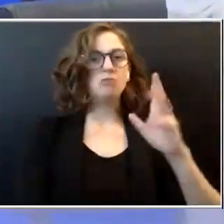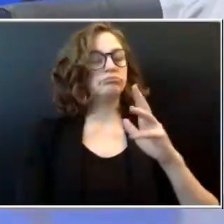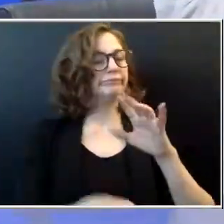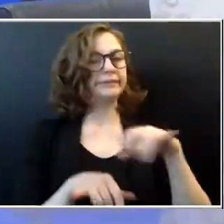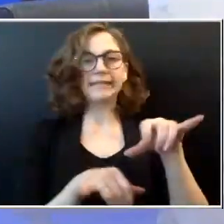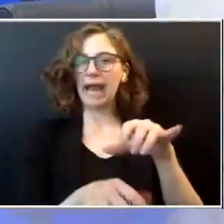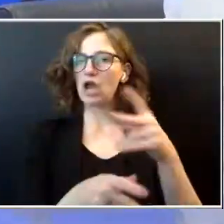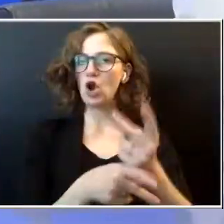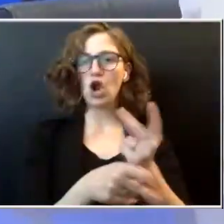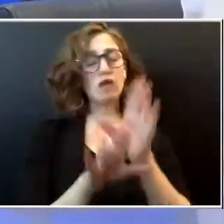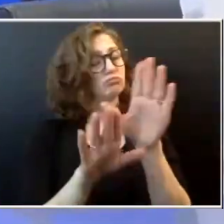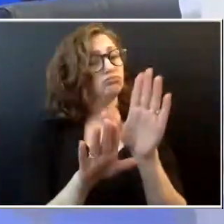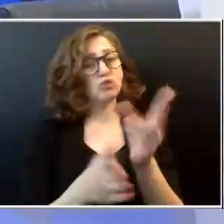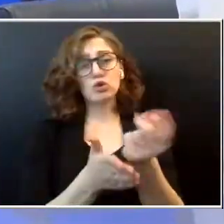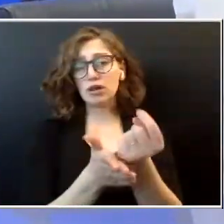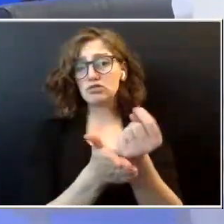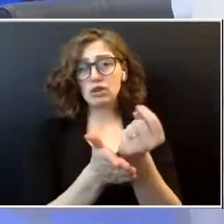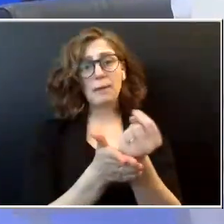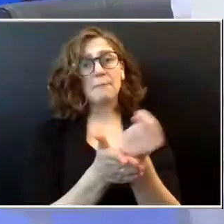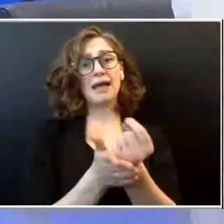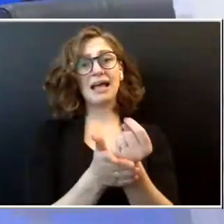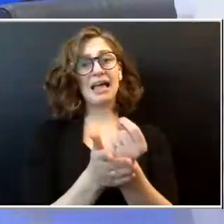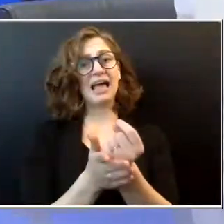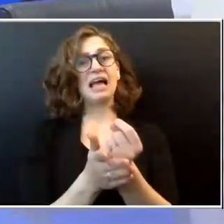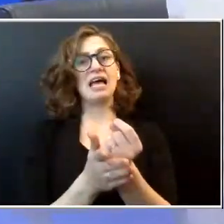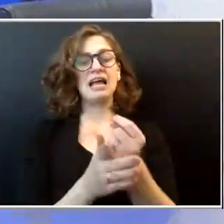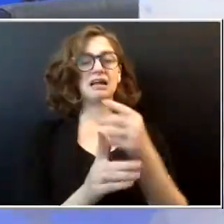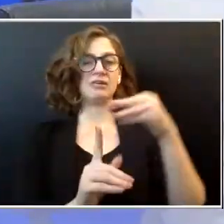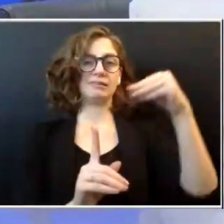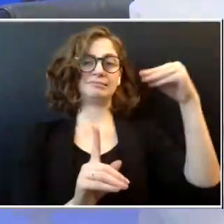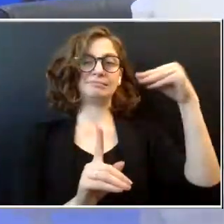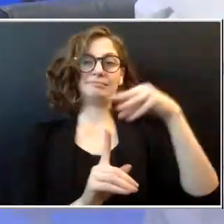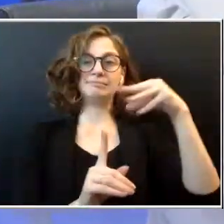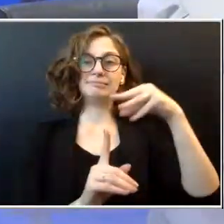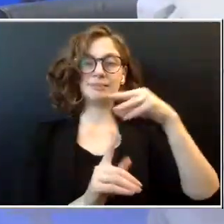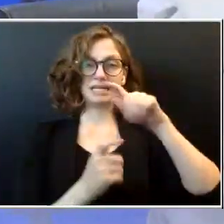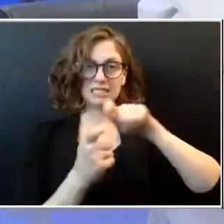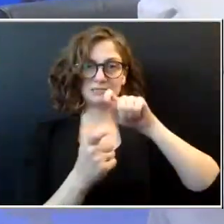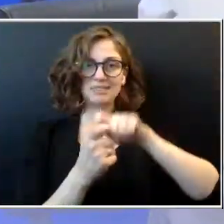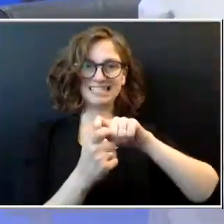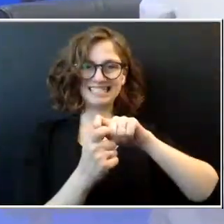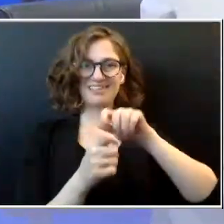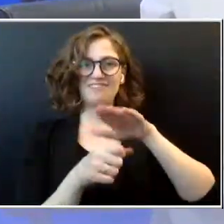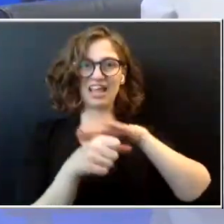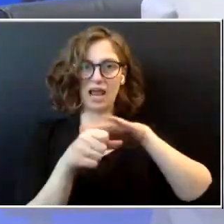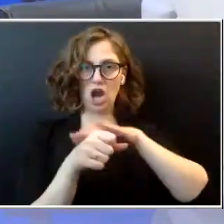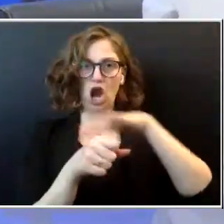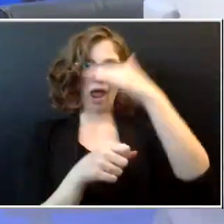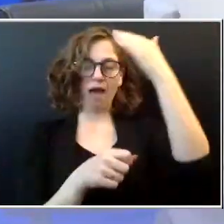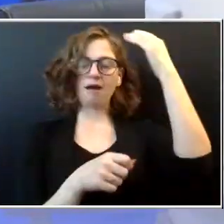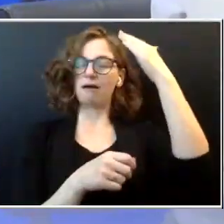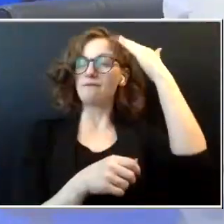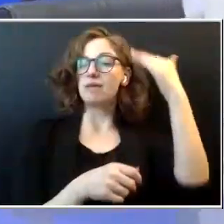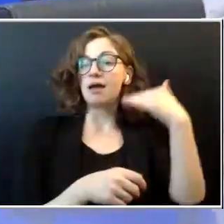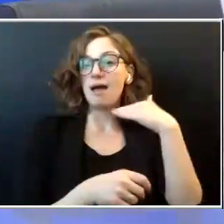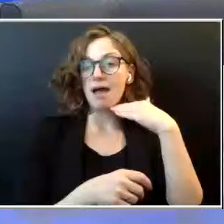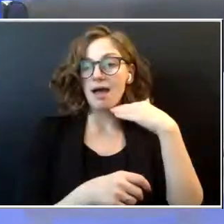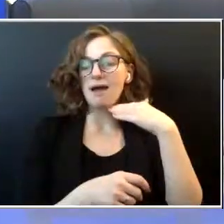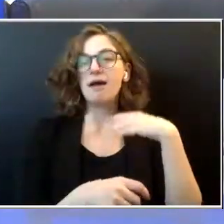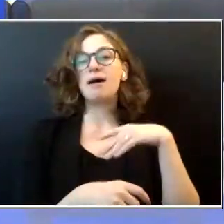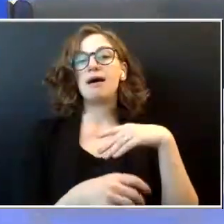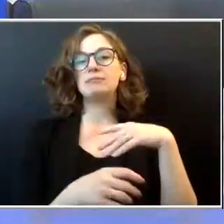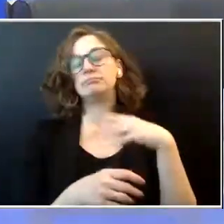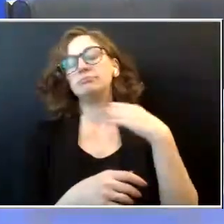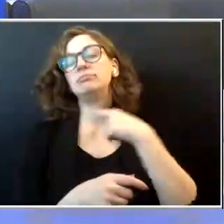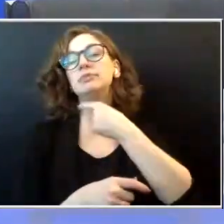of re-irradiating a specific area of the head and neck, where of a patient with head and neck cancer. This